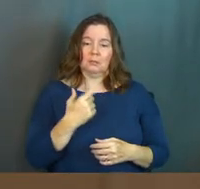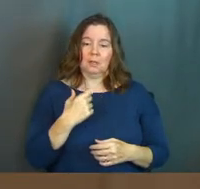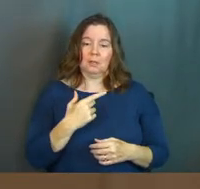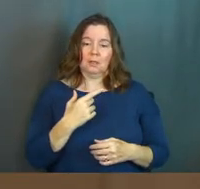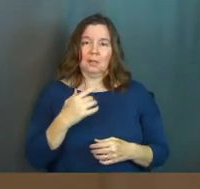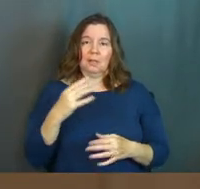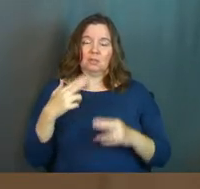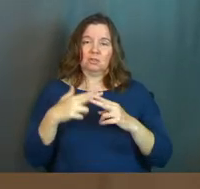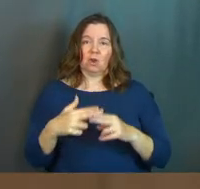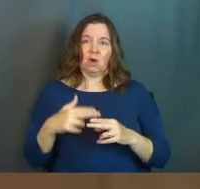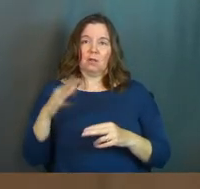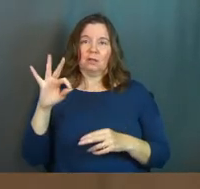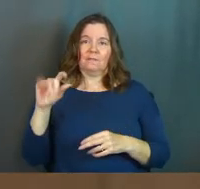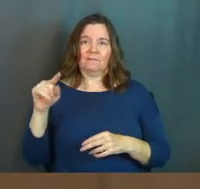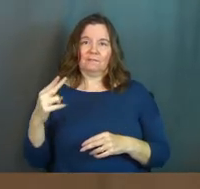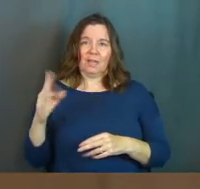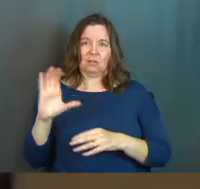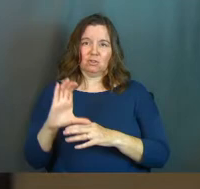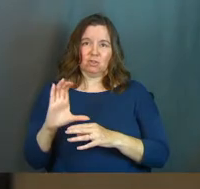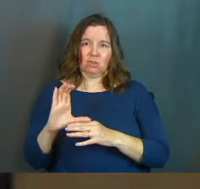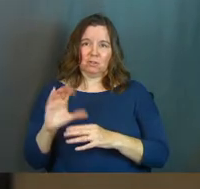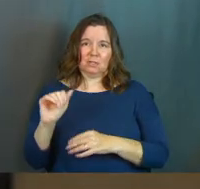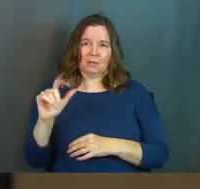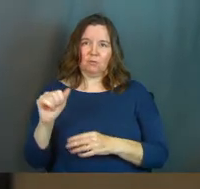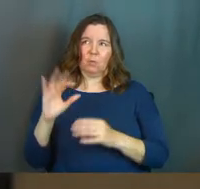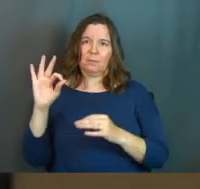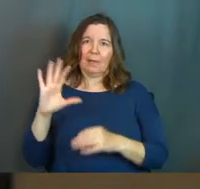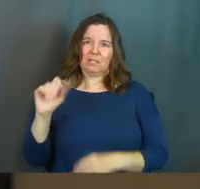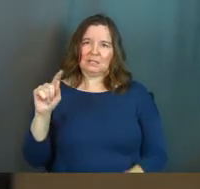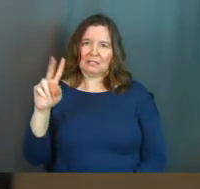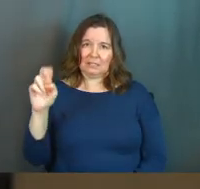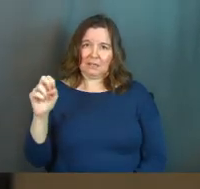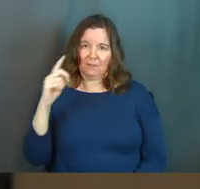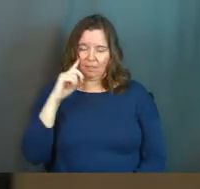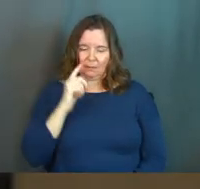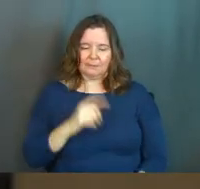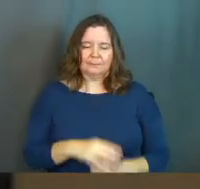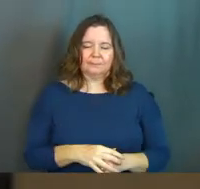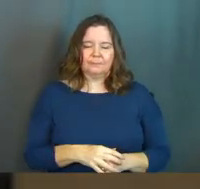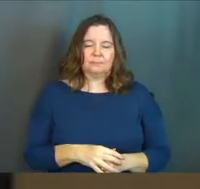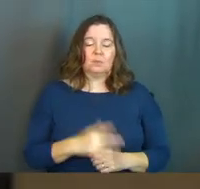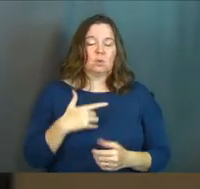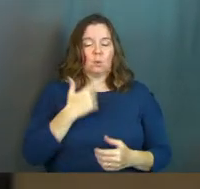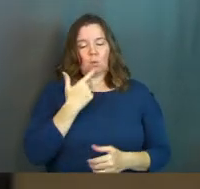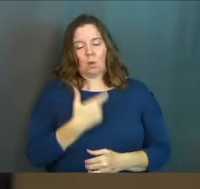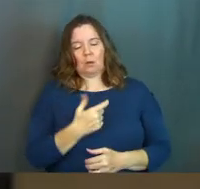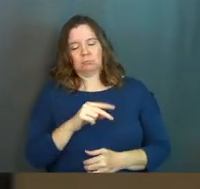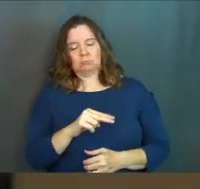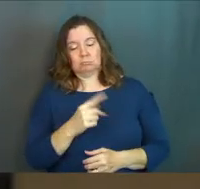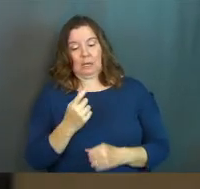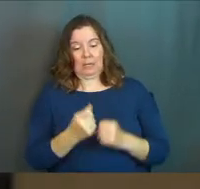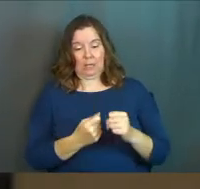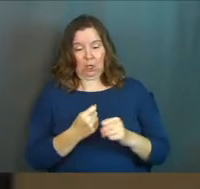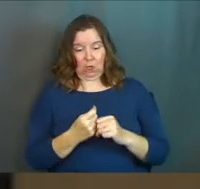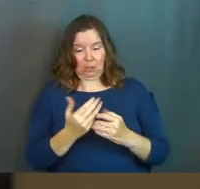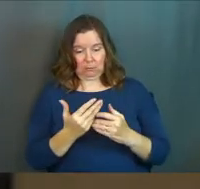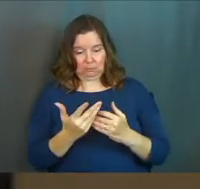It's Faith Church in Alabama, with Pastor Steve, I believe that is. So we're watching it, and over a